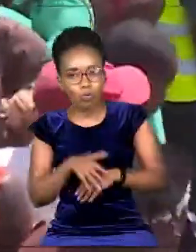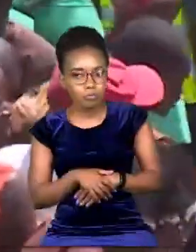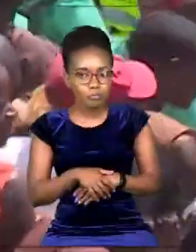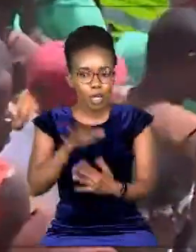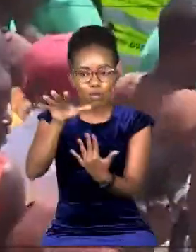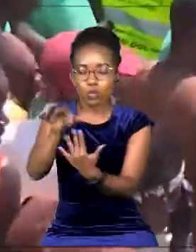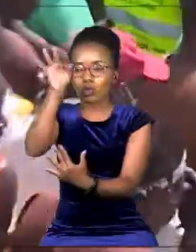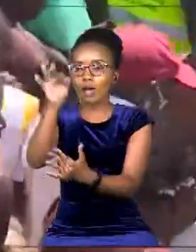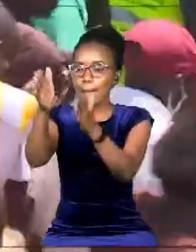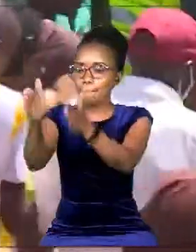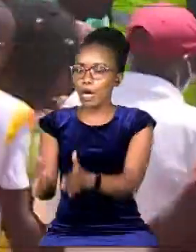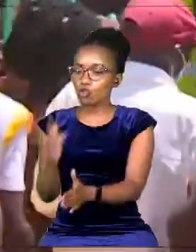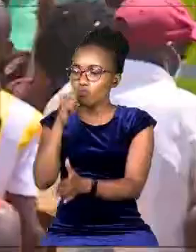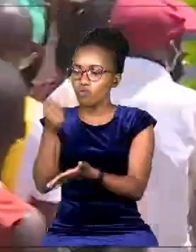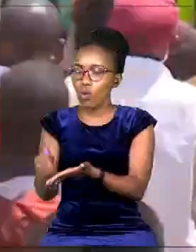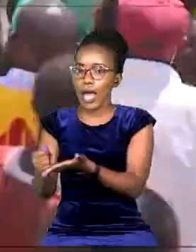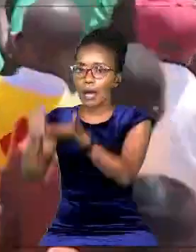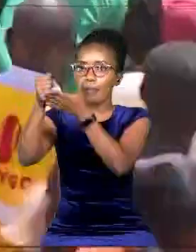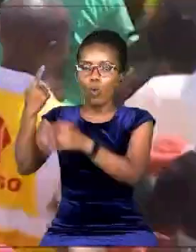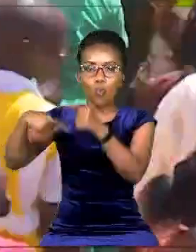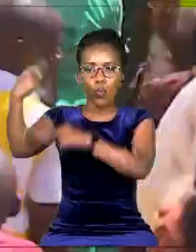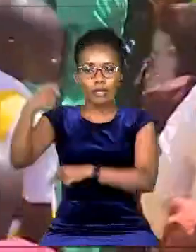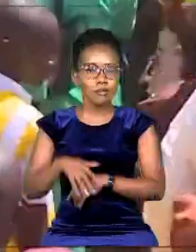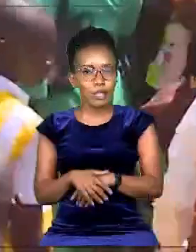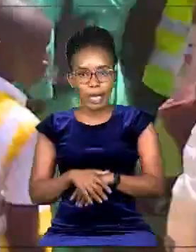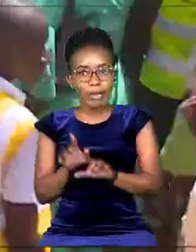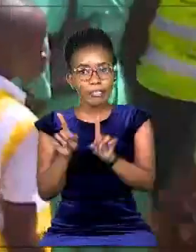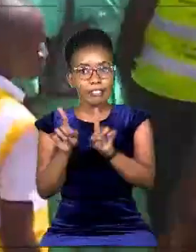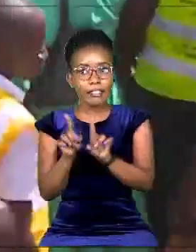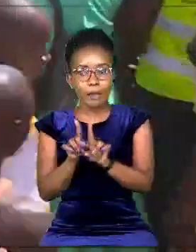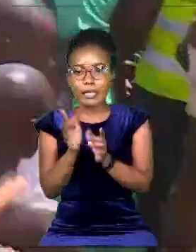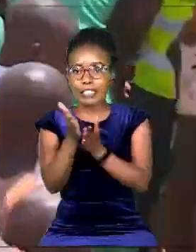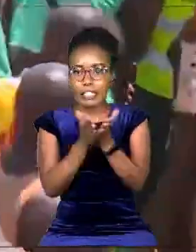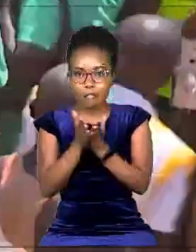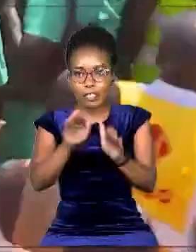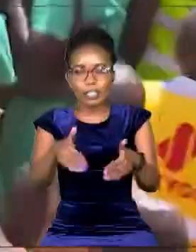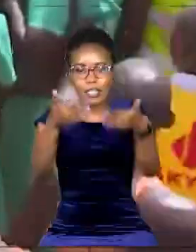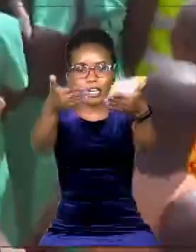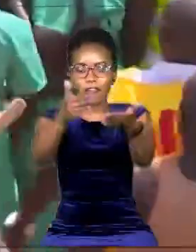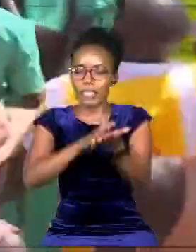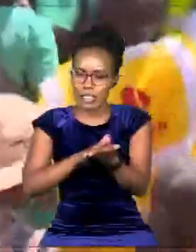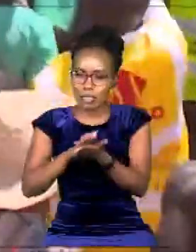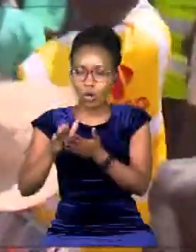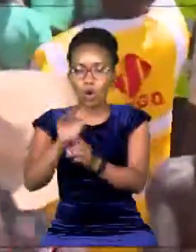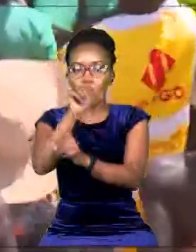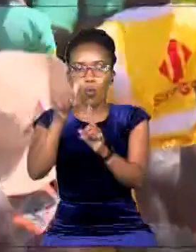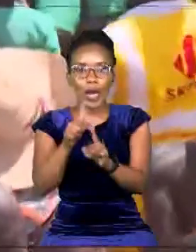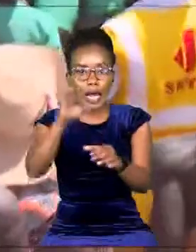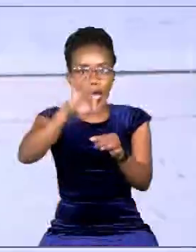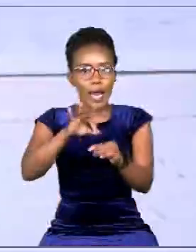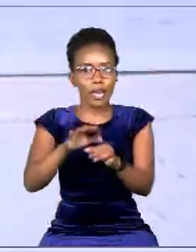choosing one who will aid in securing the victory and one who will make it their service delivery smooth once elected into